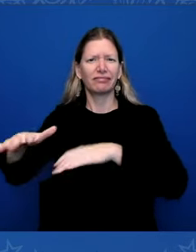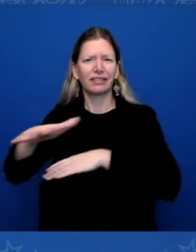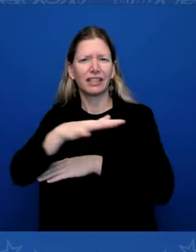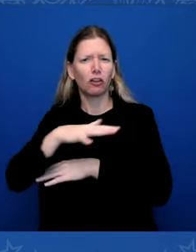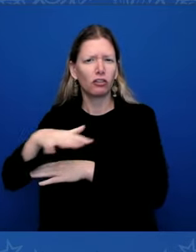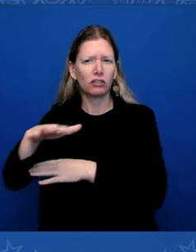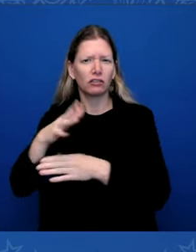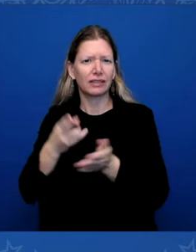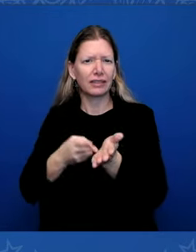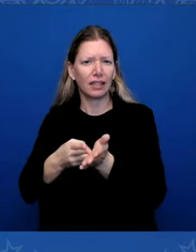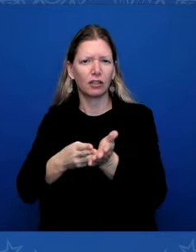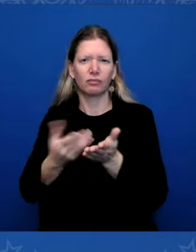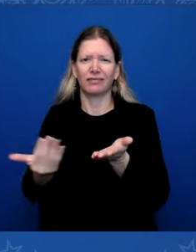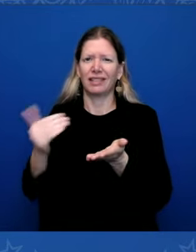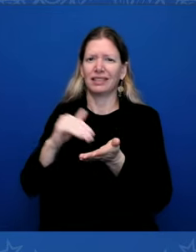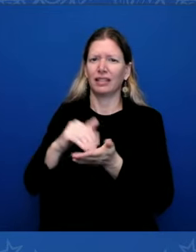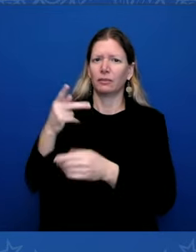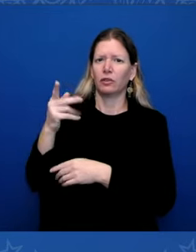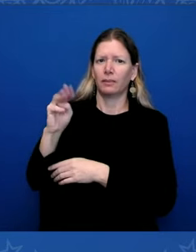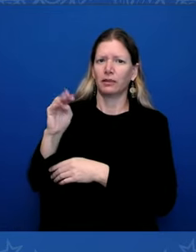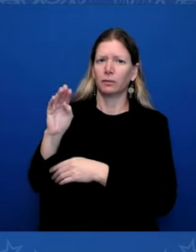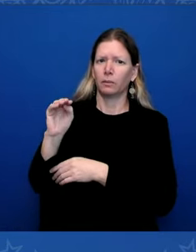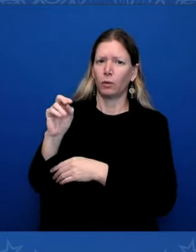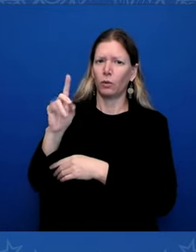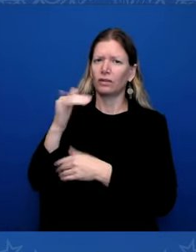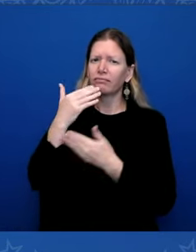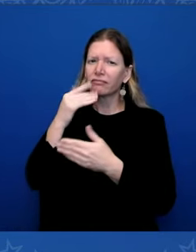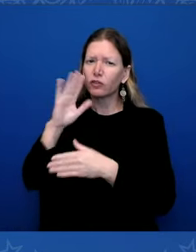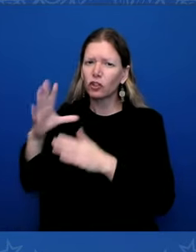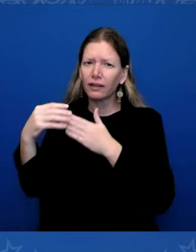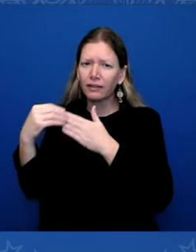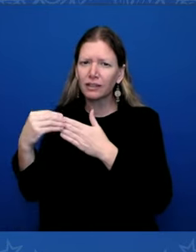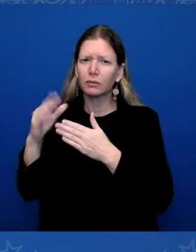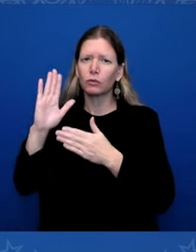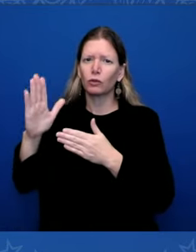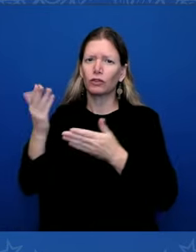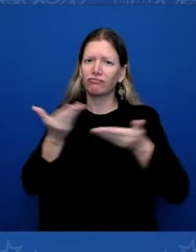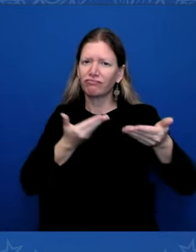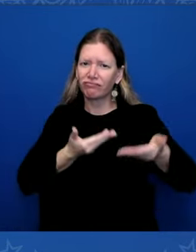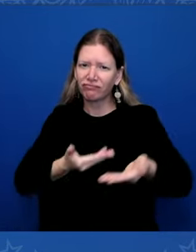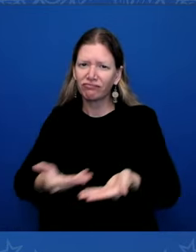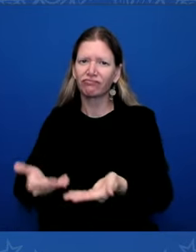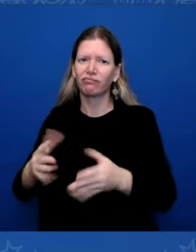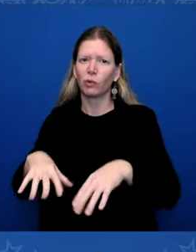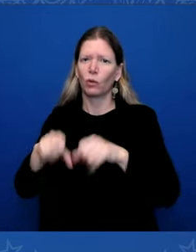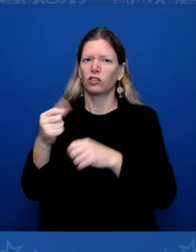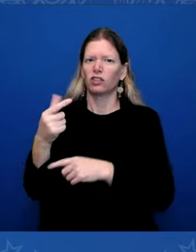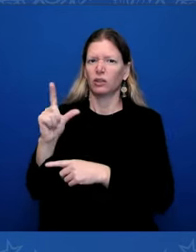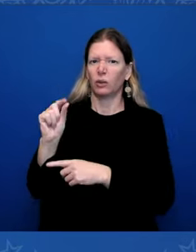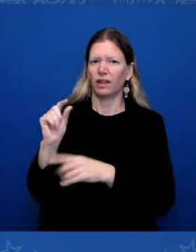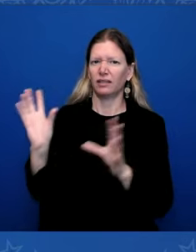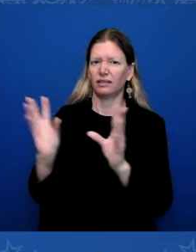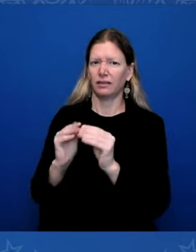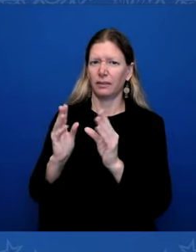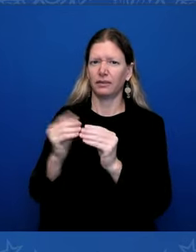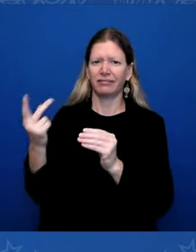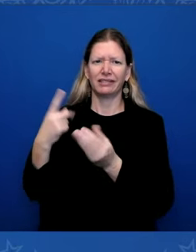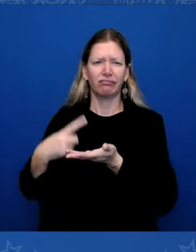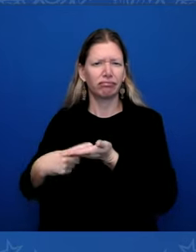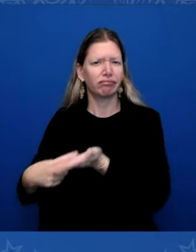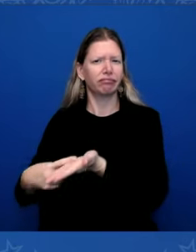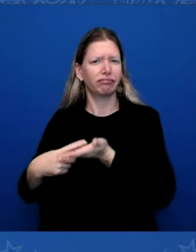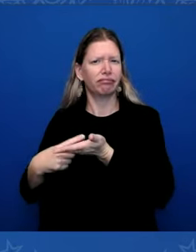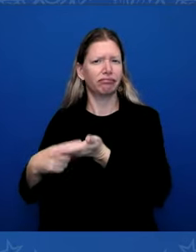discussions about how we're going to continue to strengthen the partnership between India and the United States, building on the Prime Minister's visit to the White House last